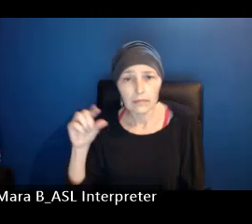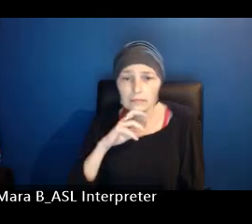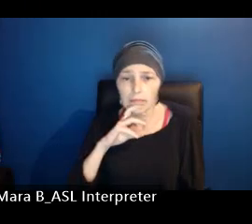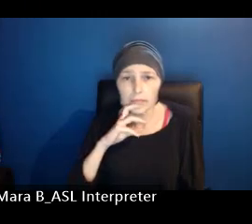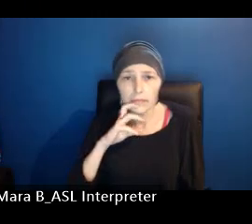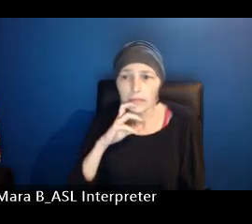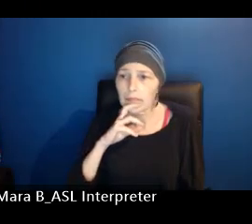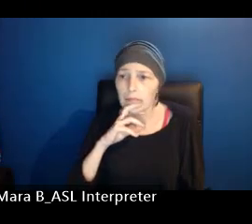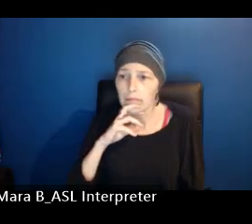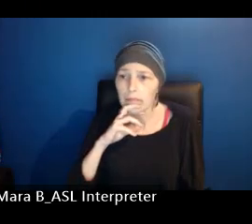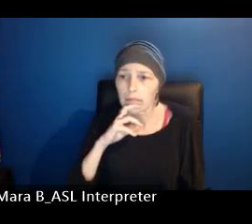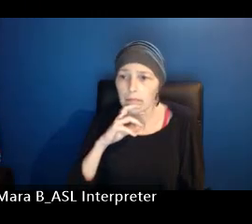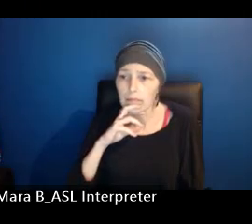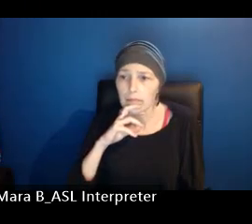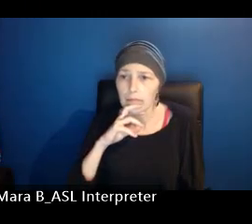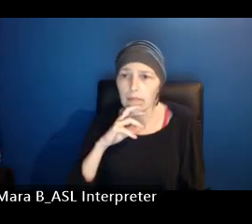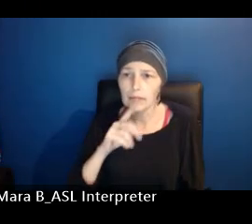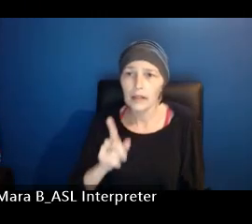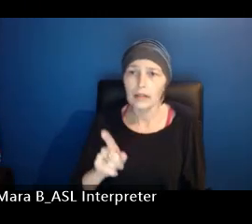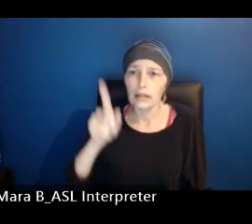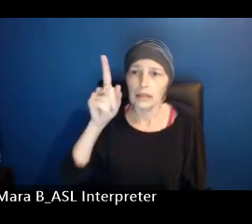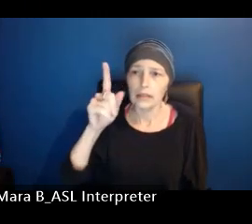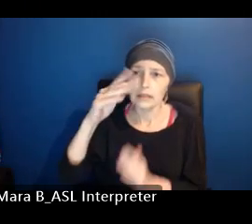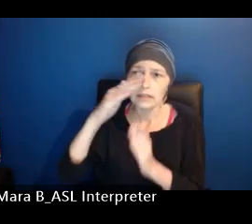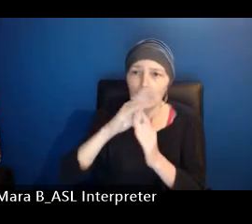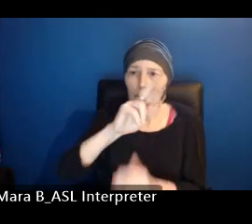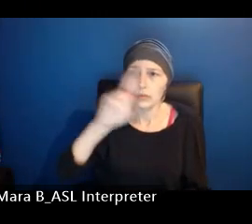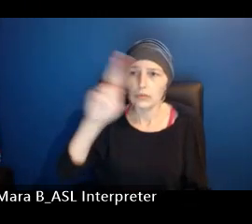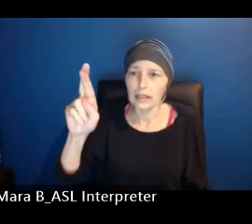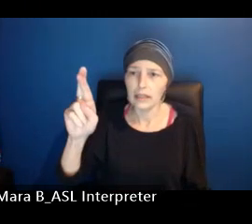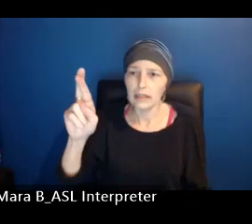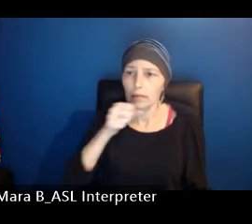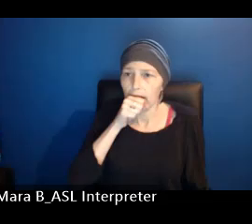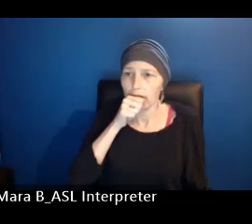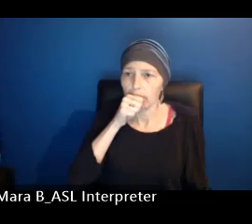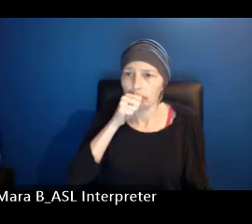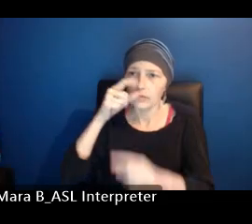Hit that microphone on the top right of Teams.